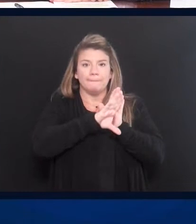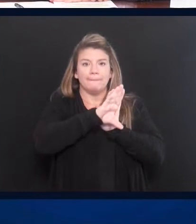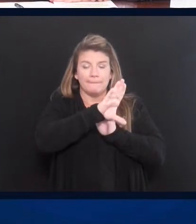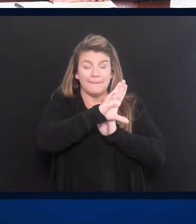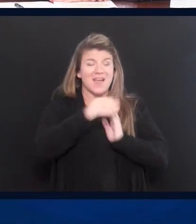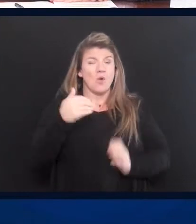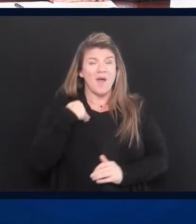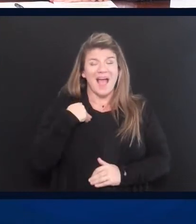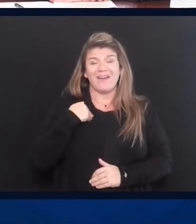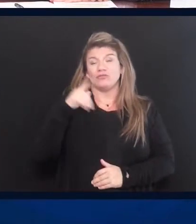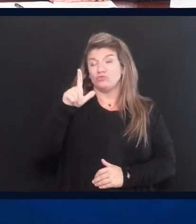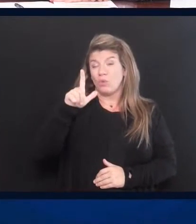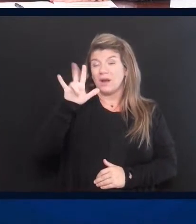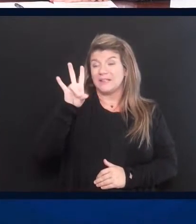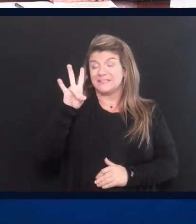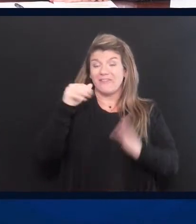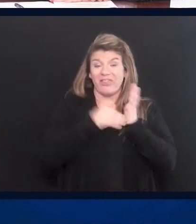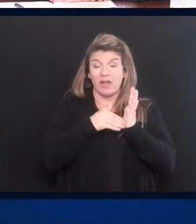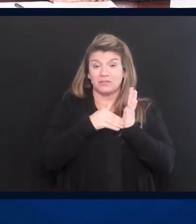have